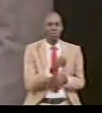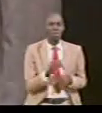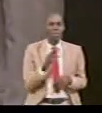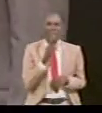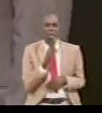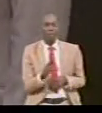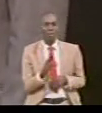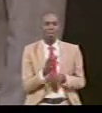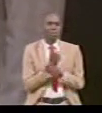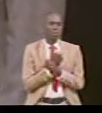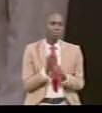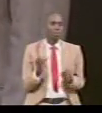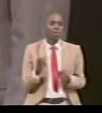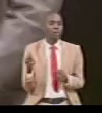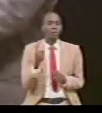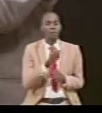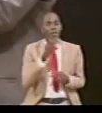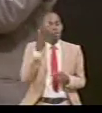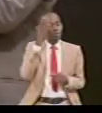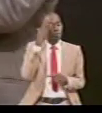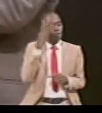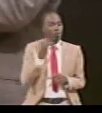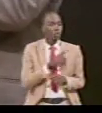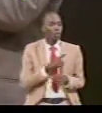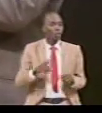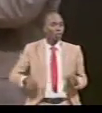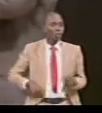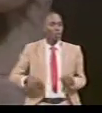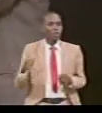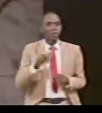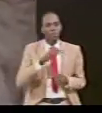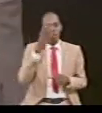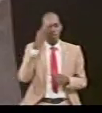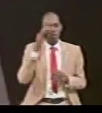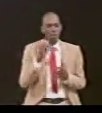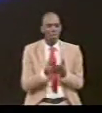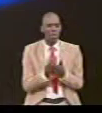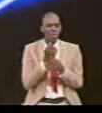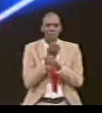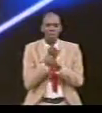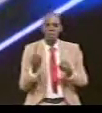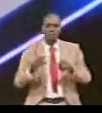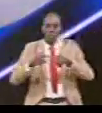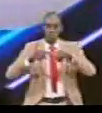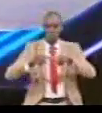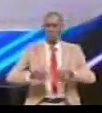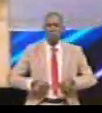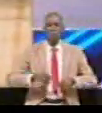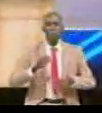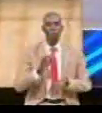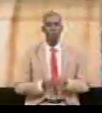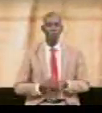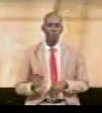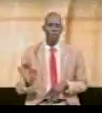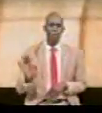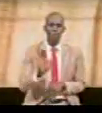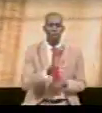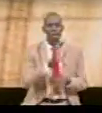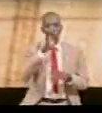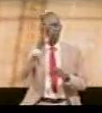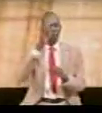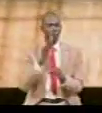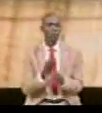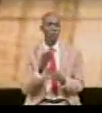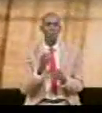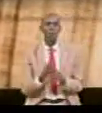They knew the Lord, and they knew that salvation depended only on their faith in